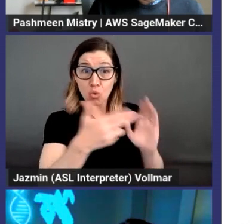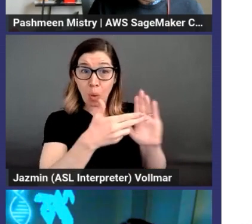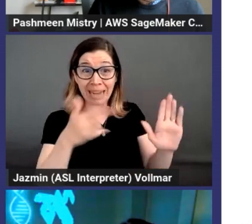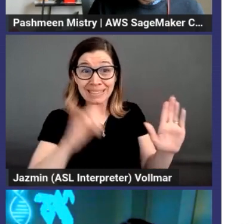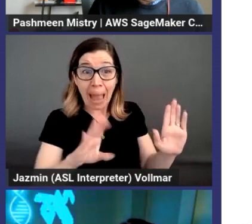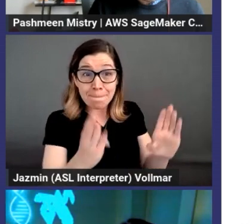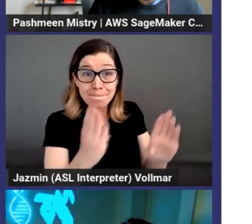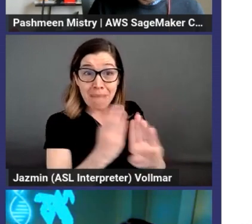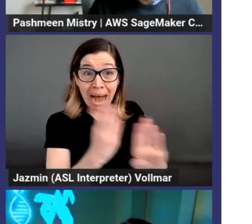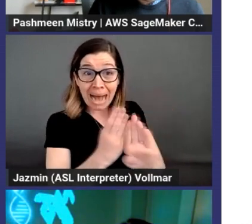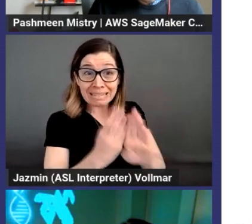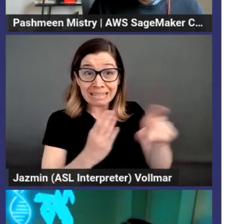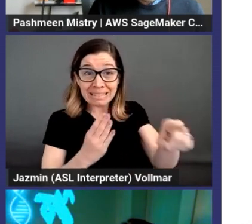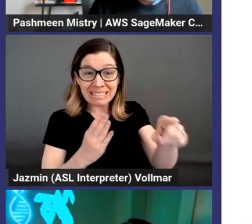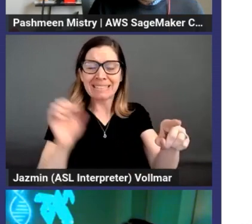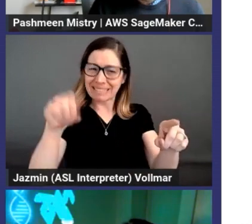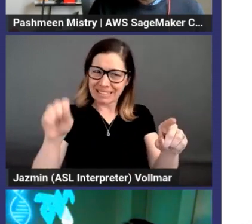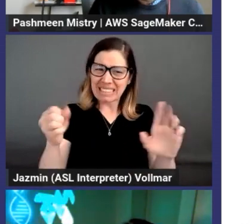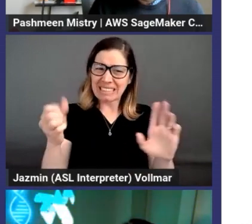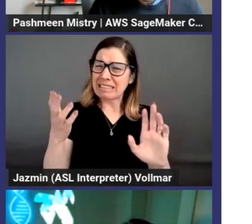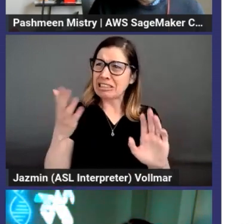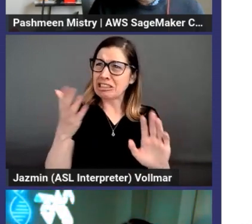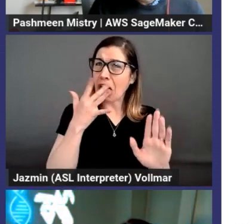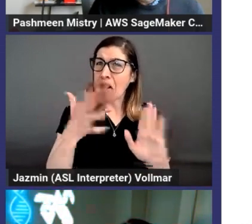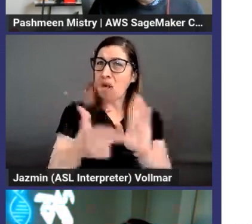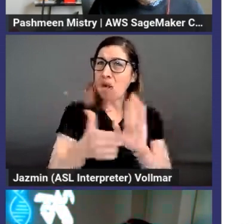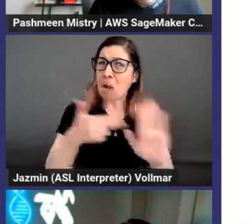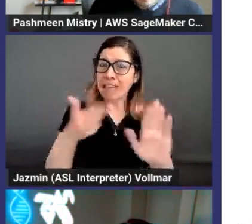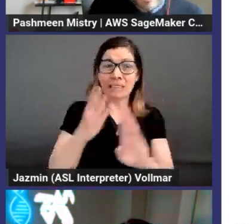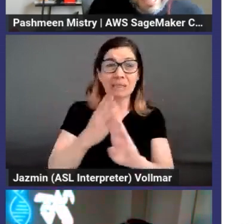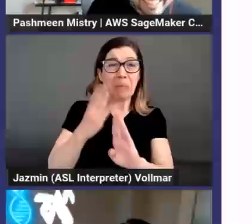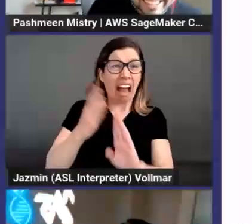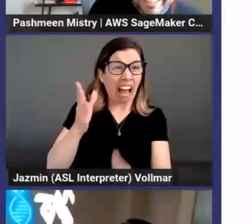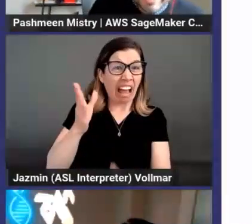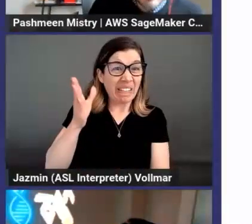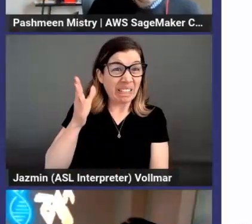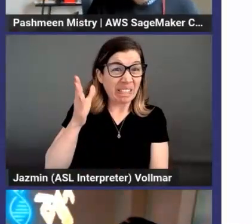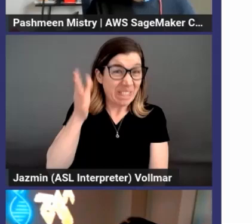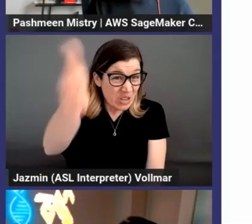It colorizes the bus maybe in future.